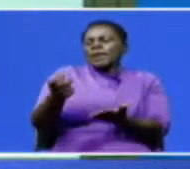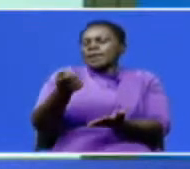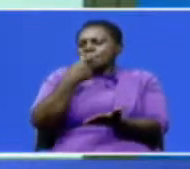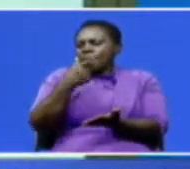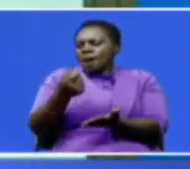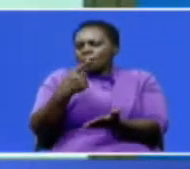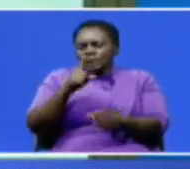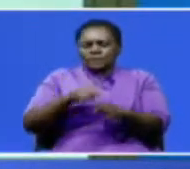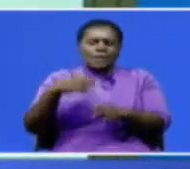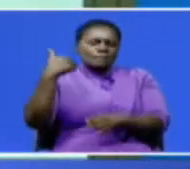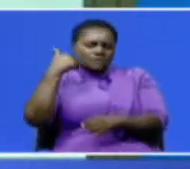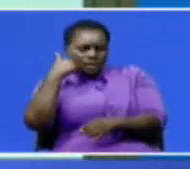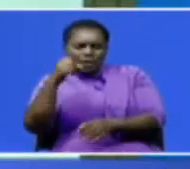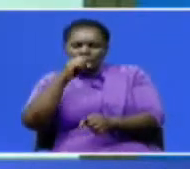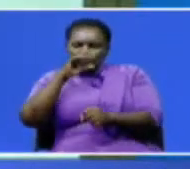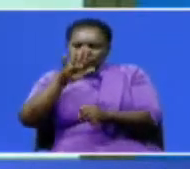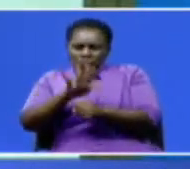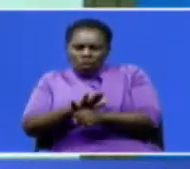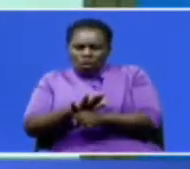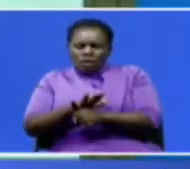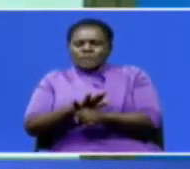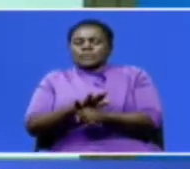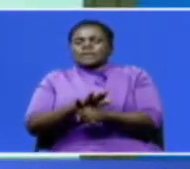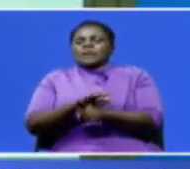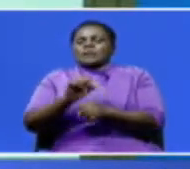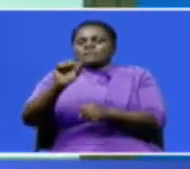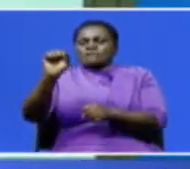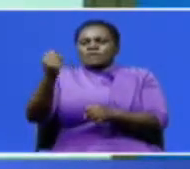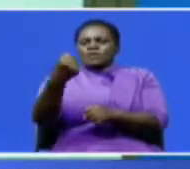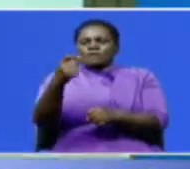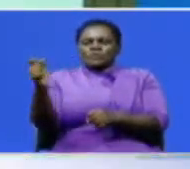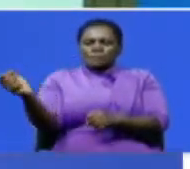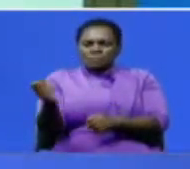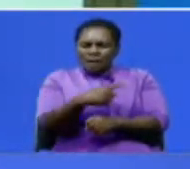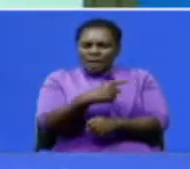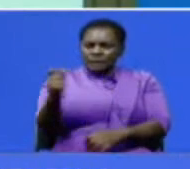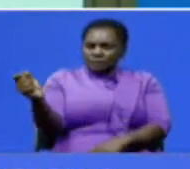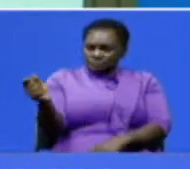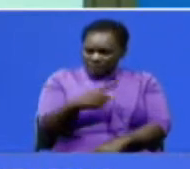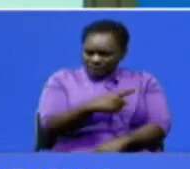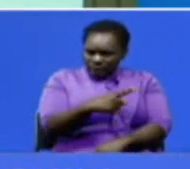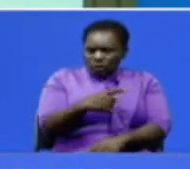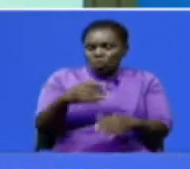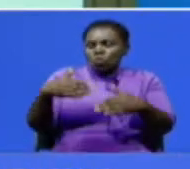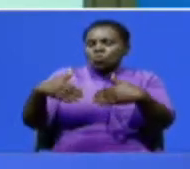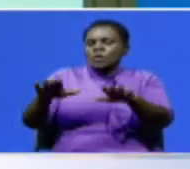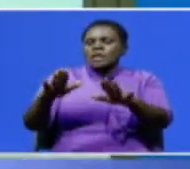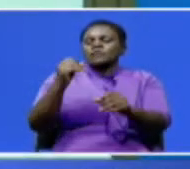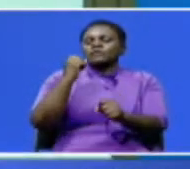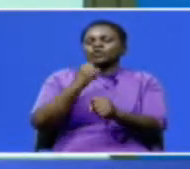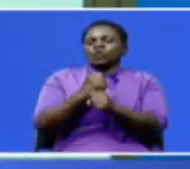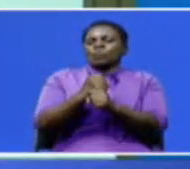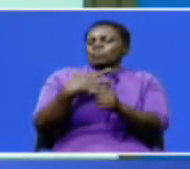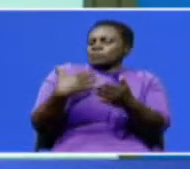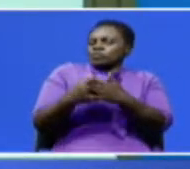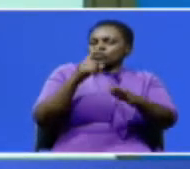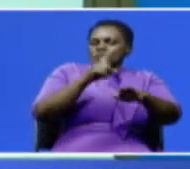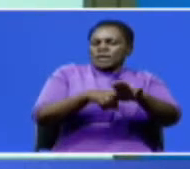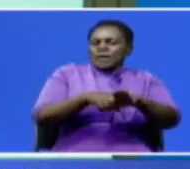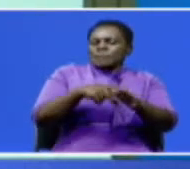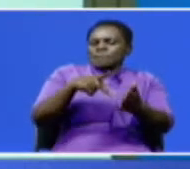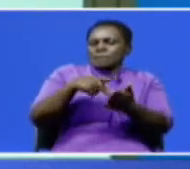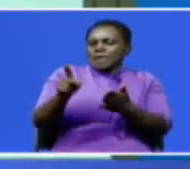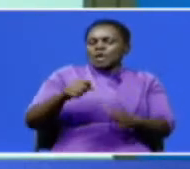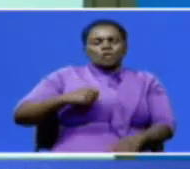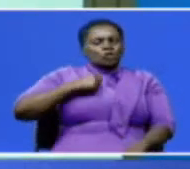bills. We had committed that by the 5th of every month, we will be downing our tools unless we have been paid. It's